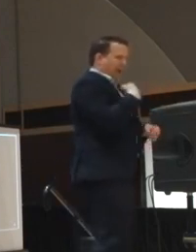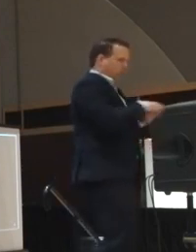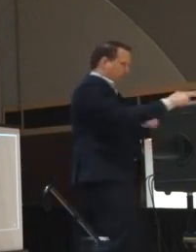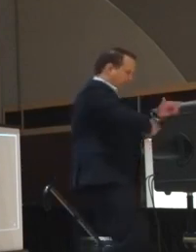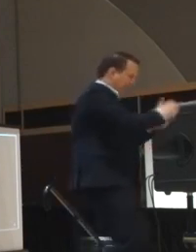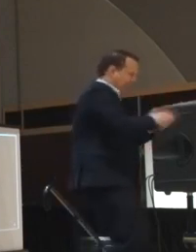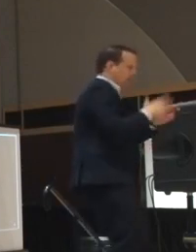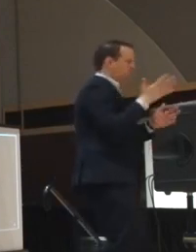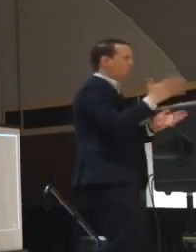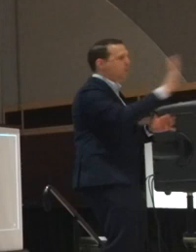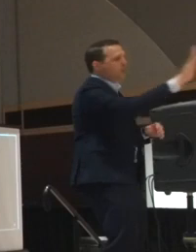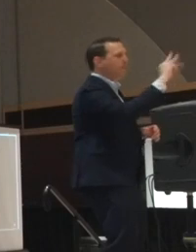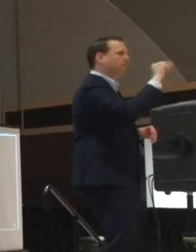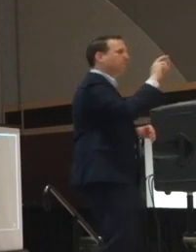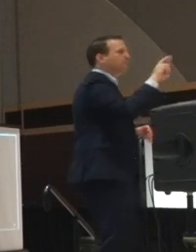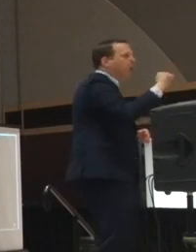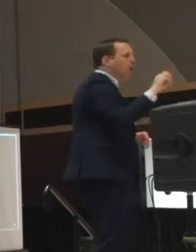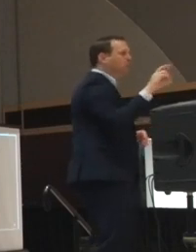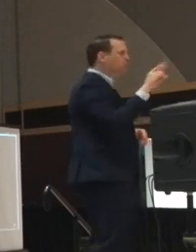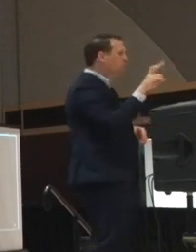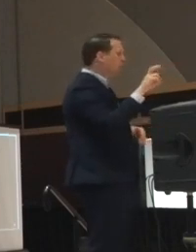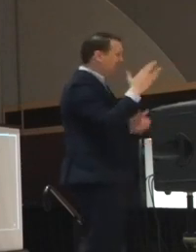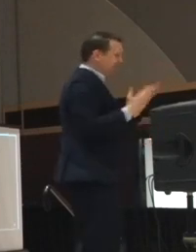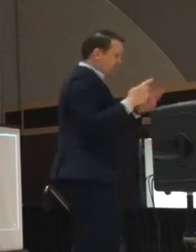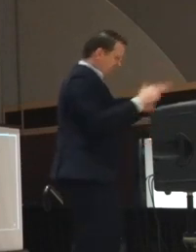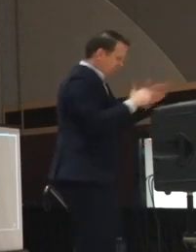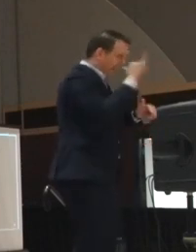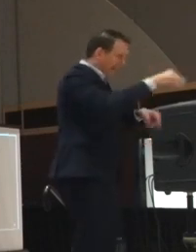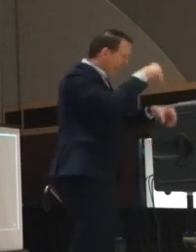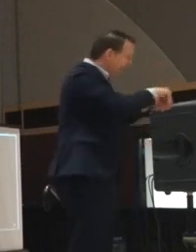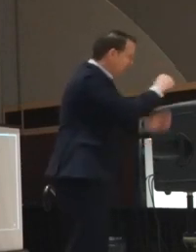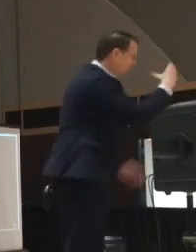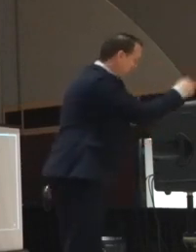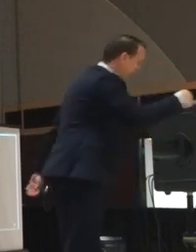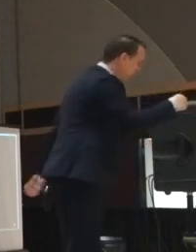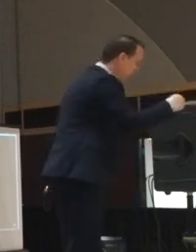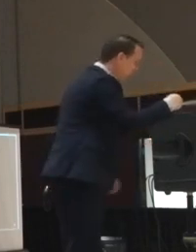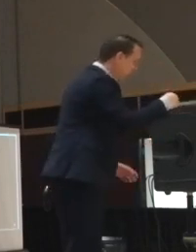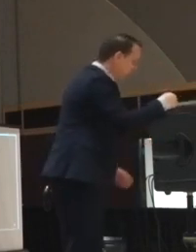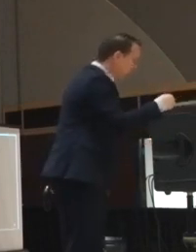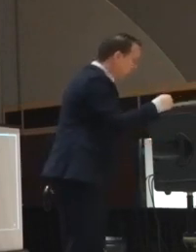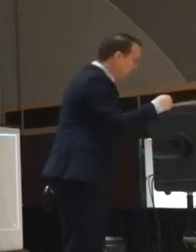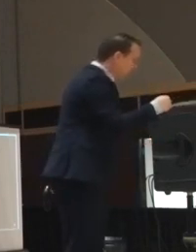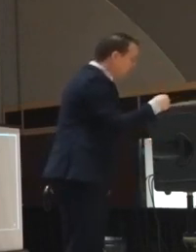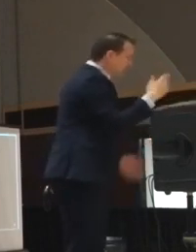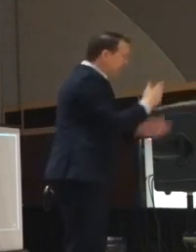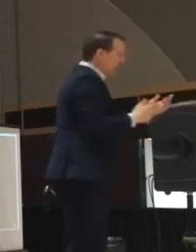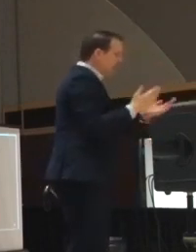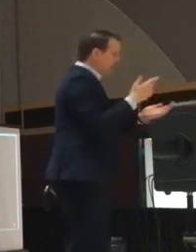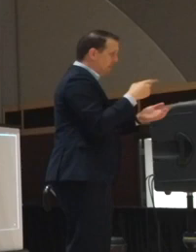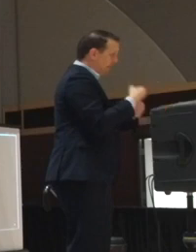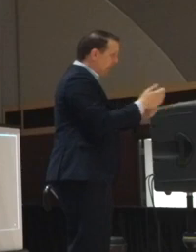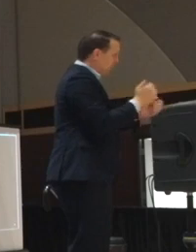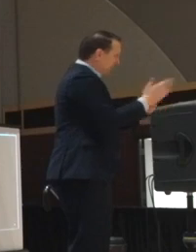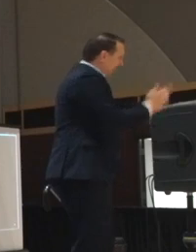Mars rover. Somebody had to build that thing in a shop. Some of that stuff just by